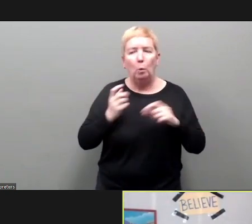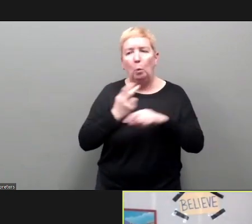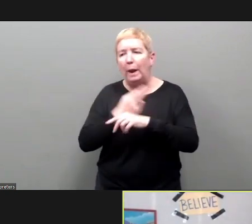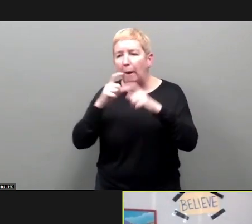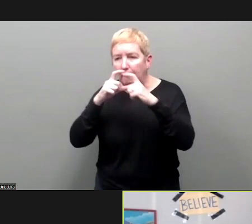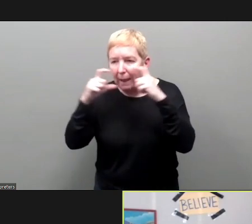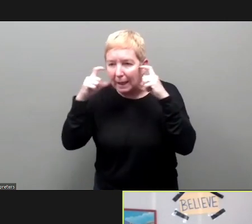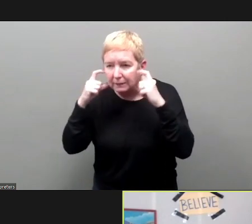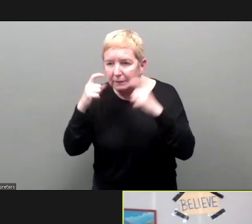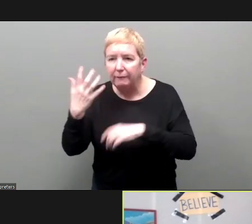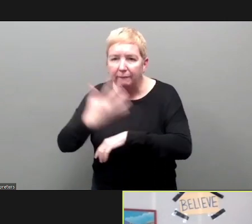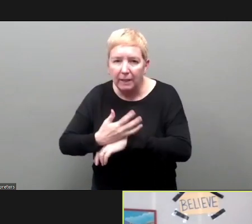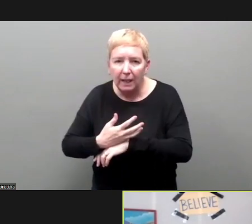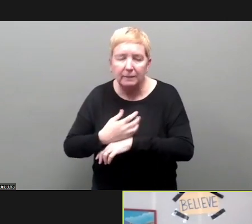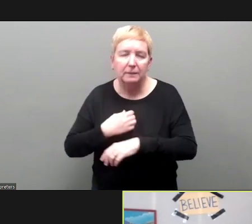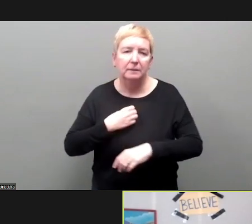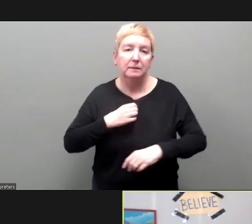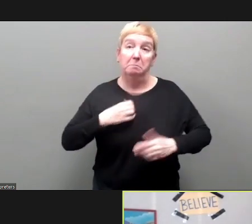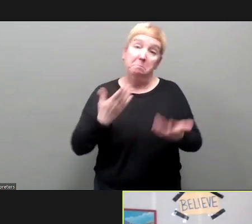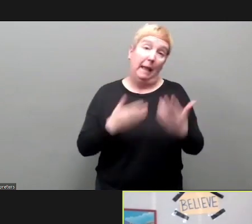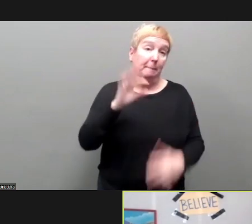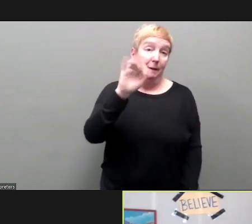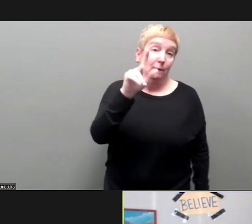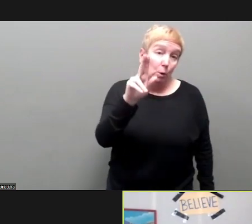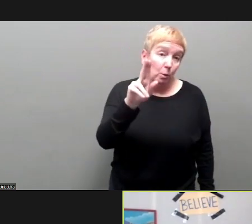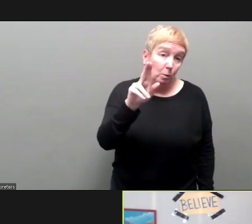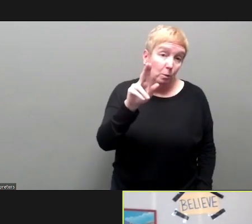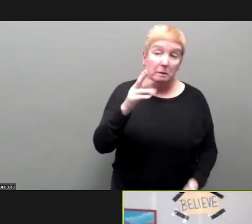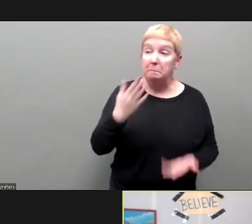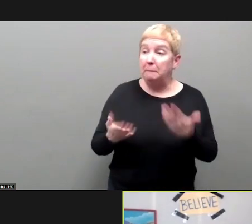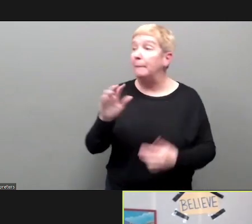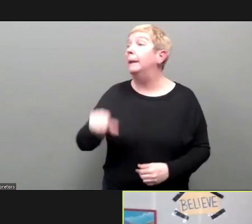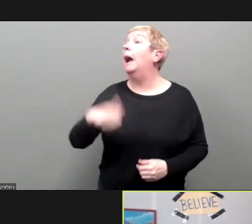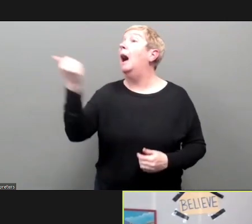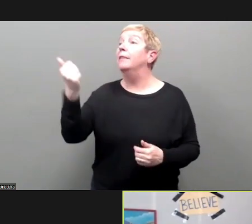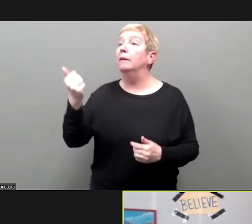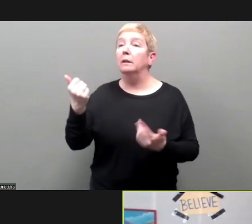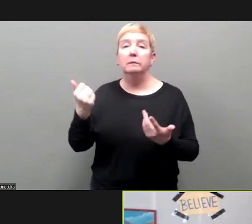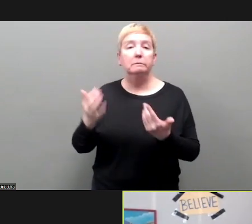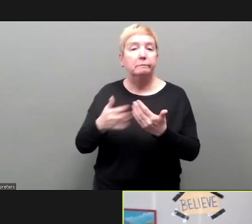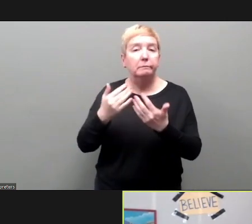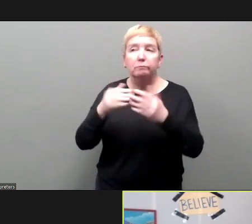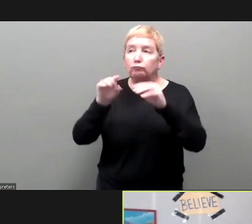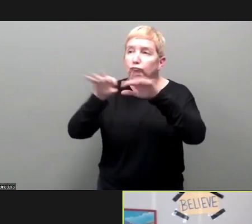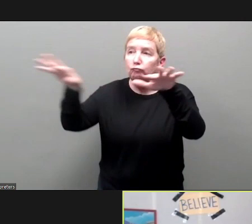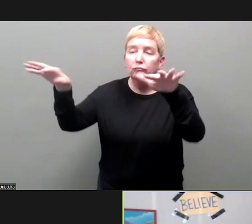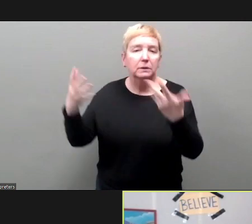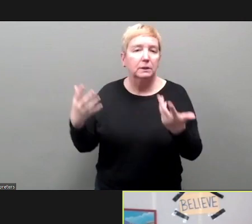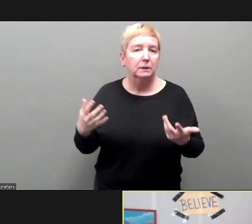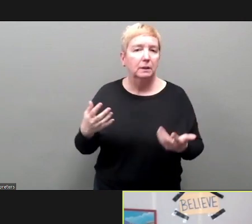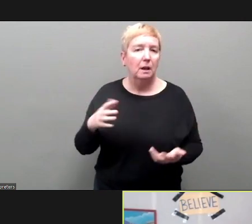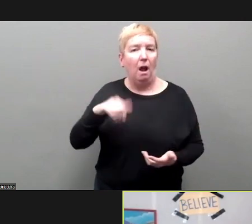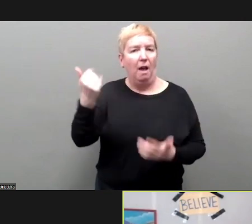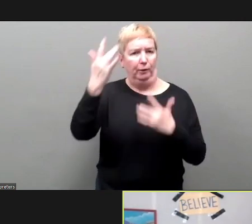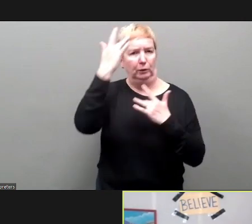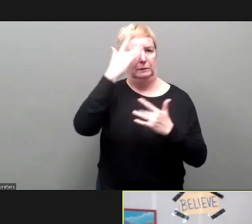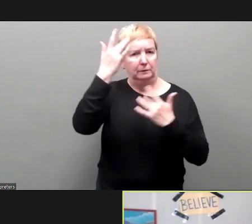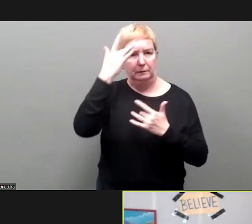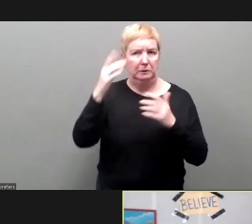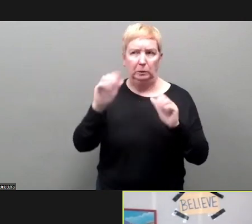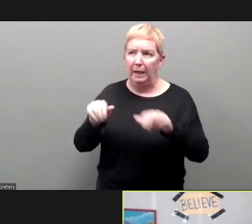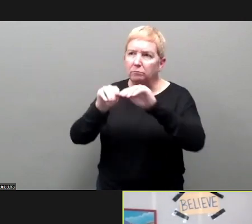for 5 days because maybe you have flu or you have something else that's infectious, and transmissible to others, right? So I think